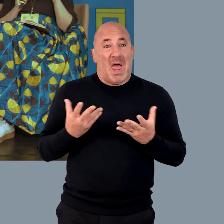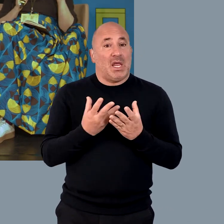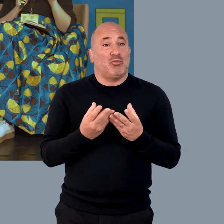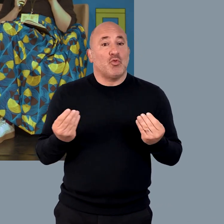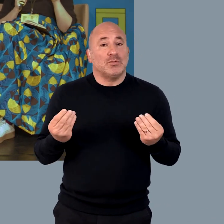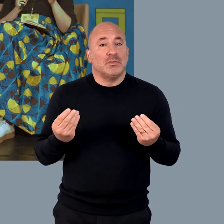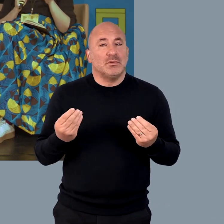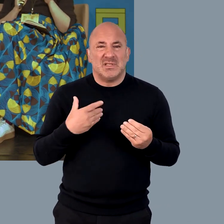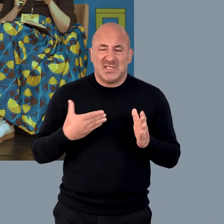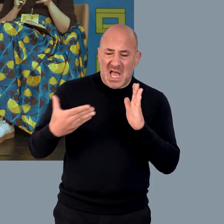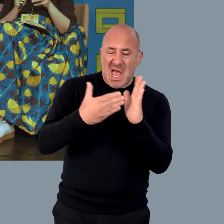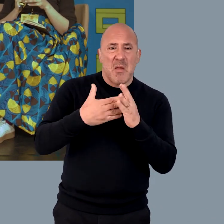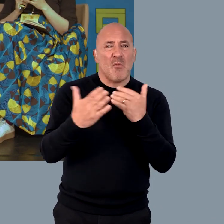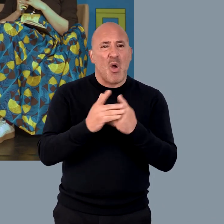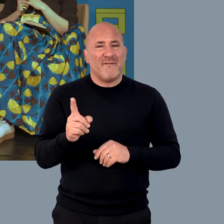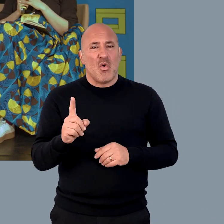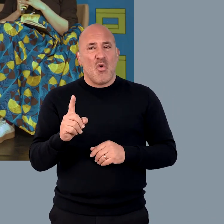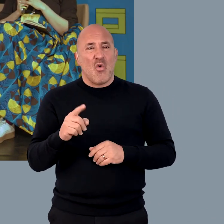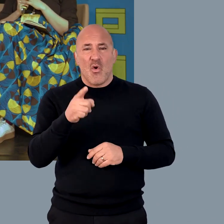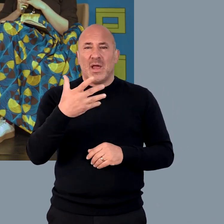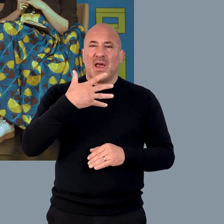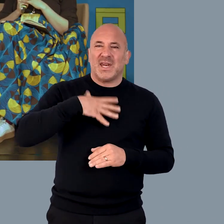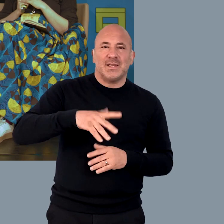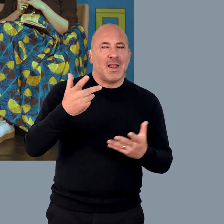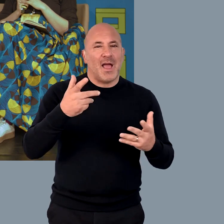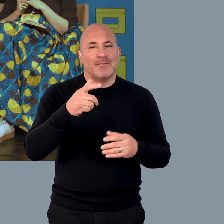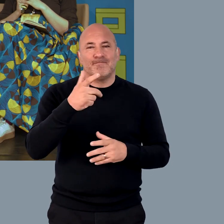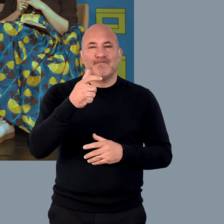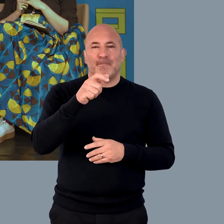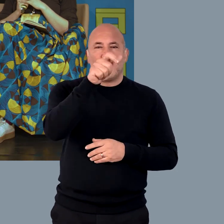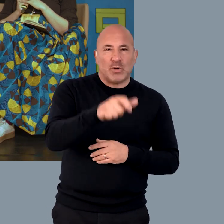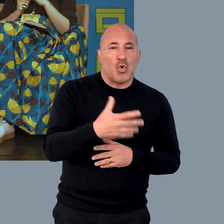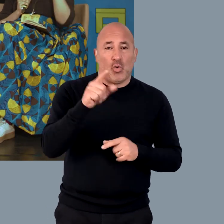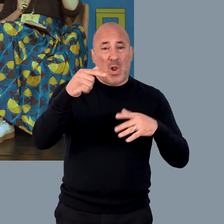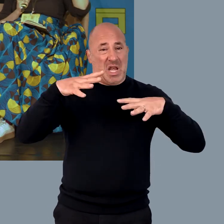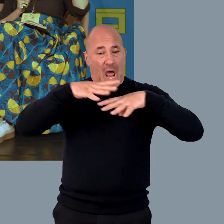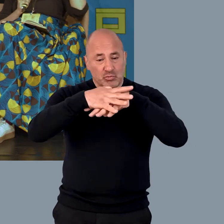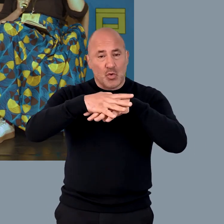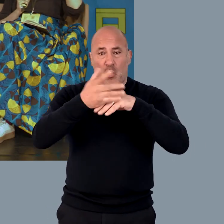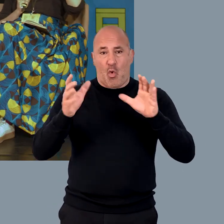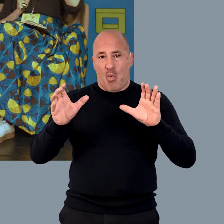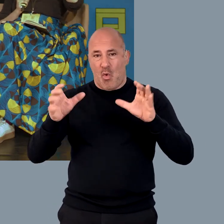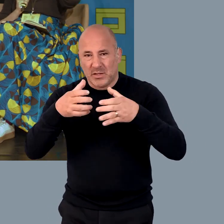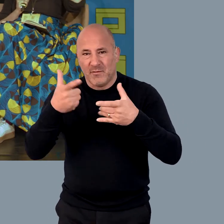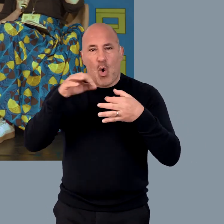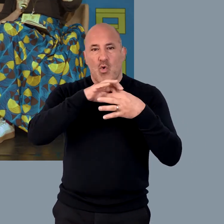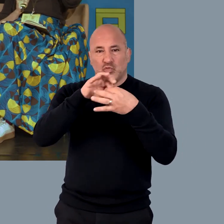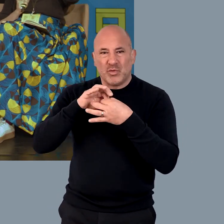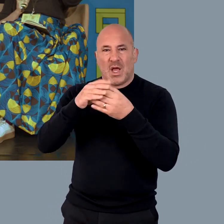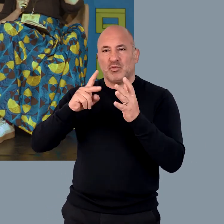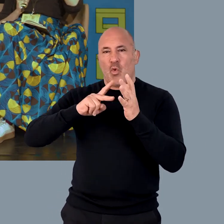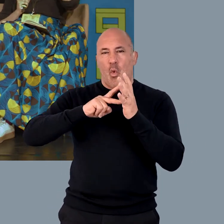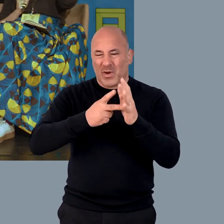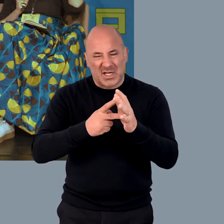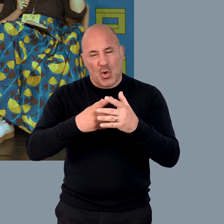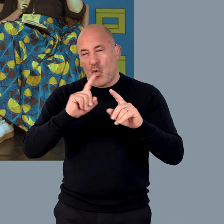many resources. Let's not create more resources. I think almost you need somebody I would say. So if you're part